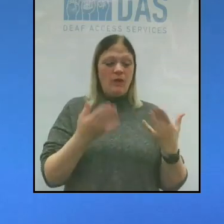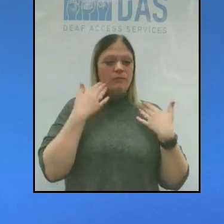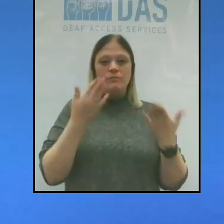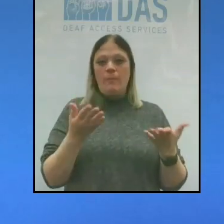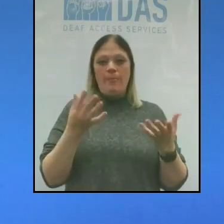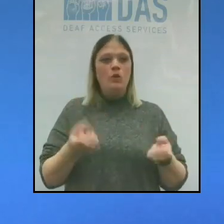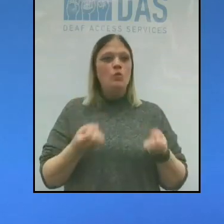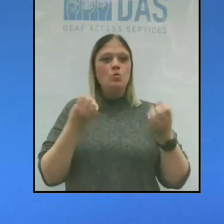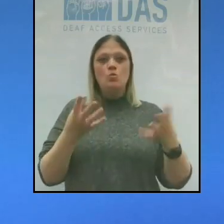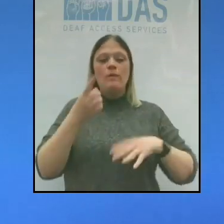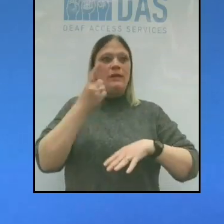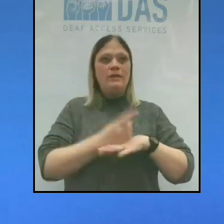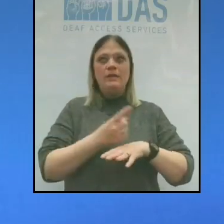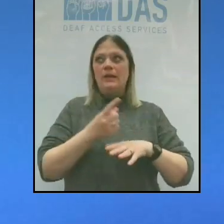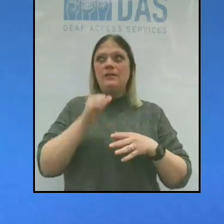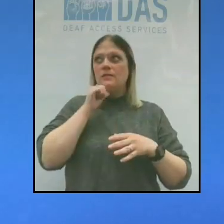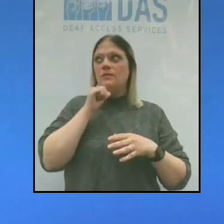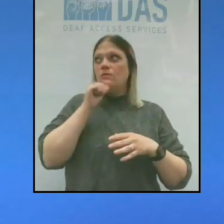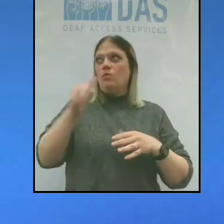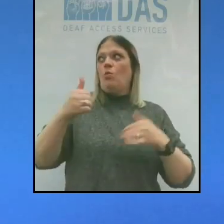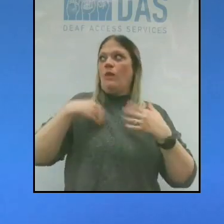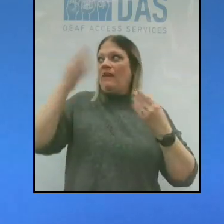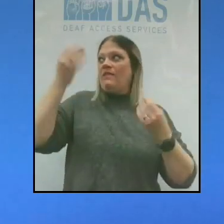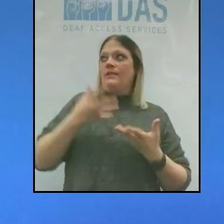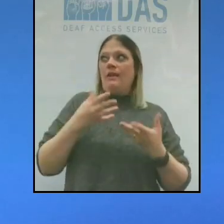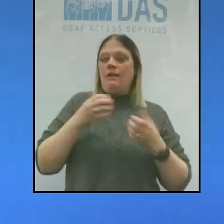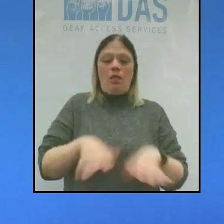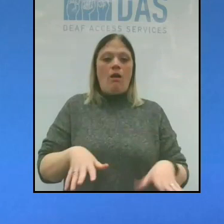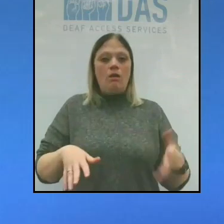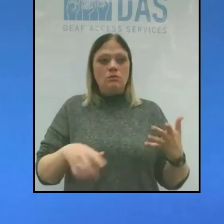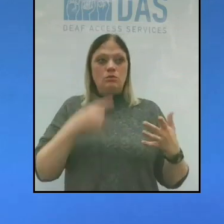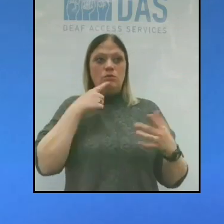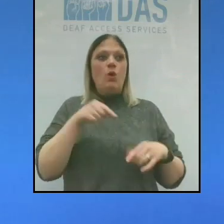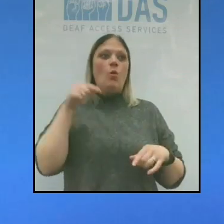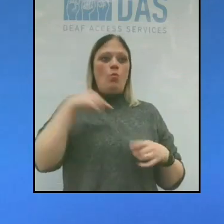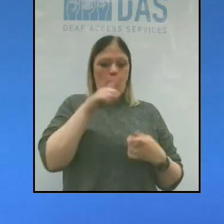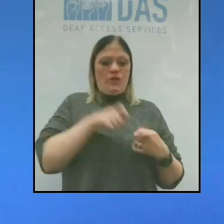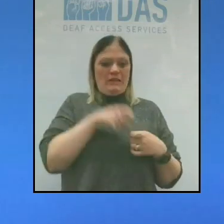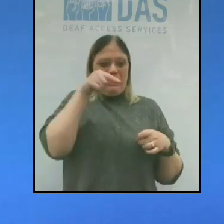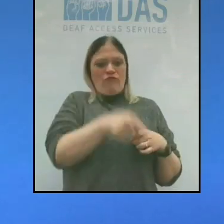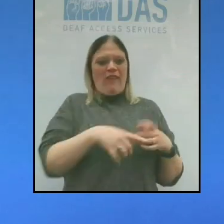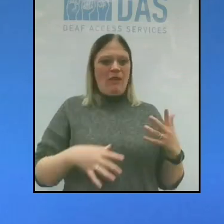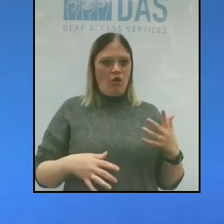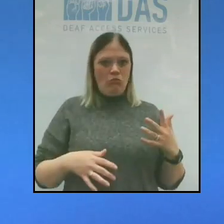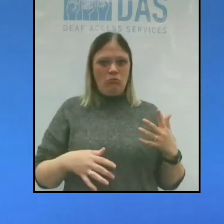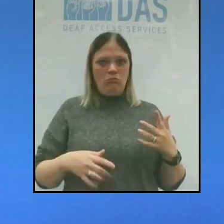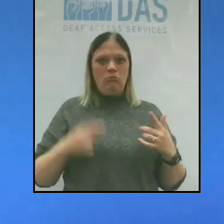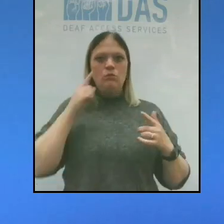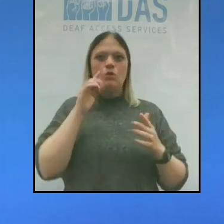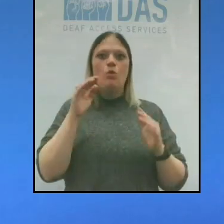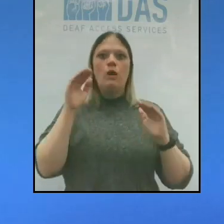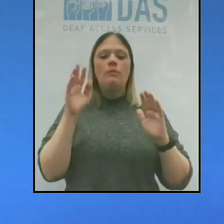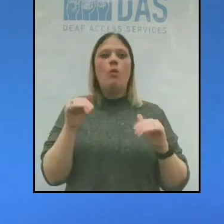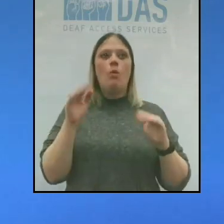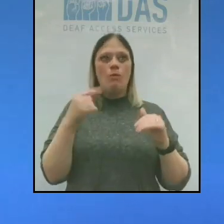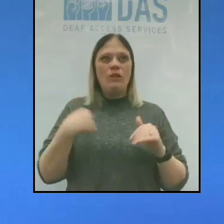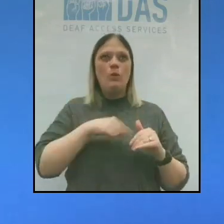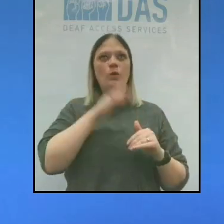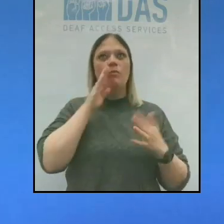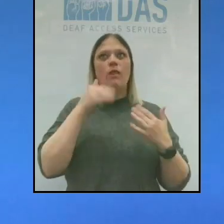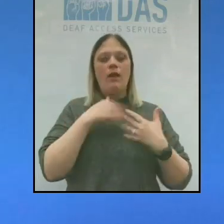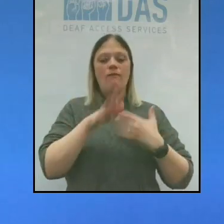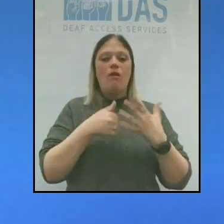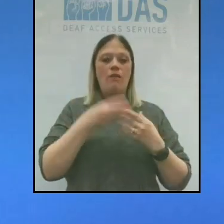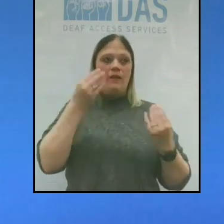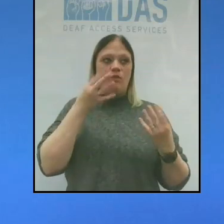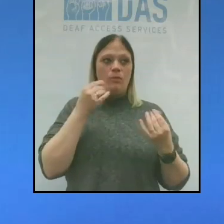days lost data to say that, yes, this is exactly where we are. And I'm hopeful that we'll have all of that data. We've requested